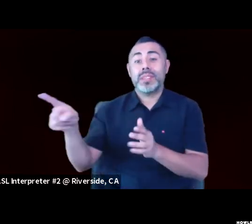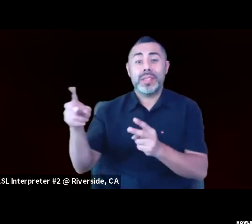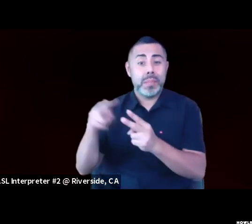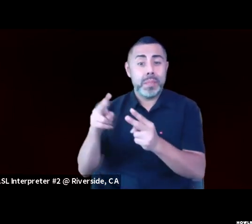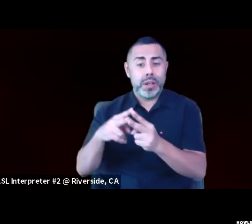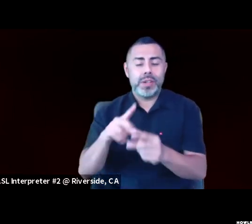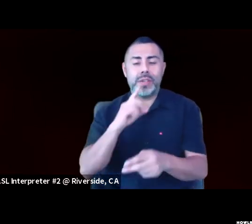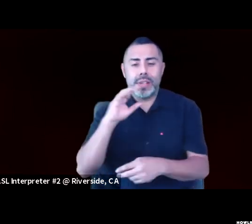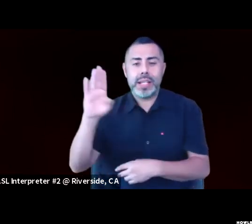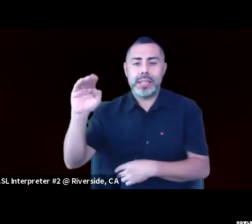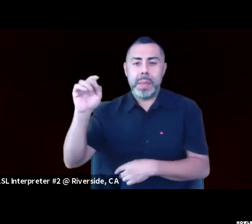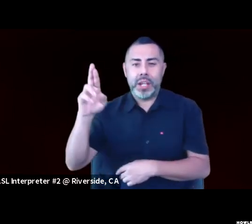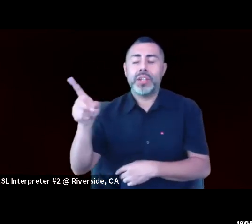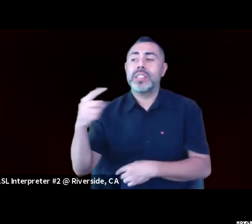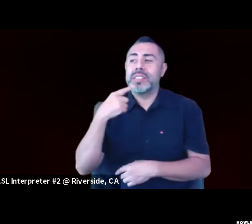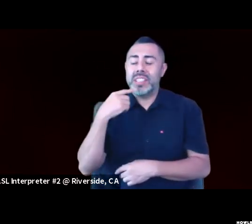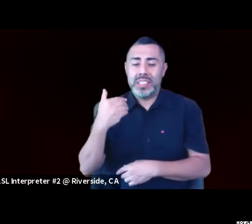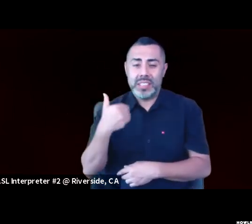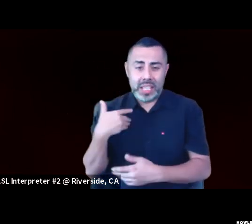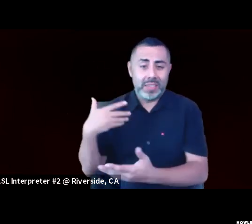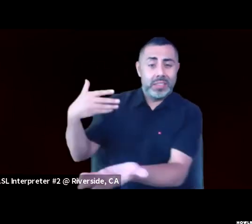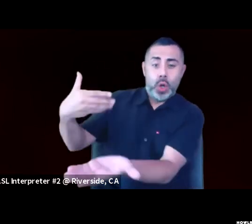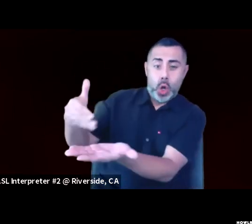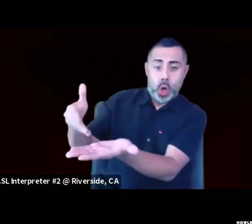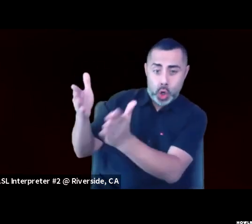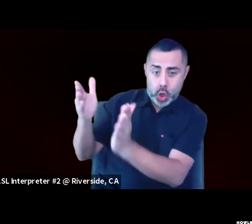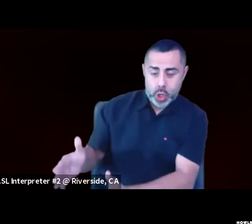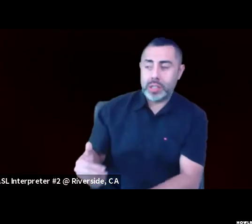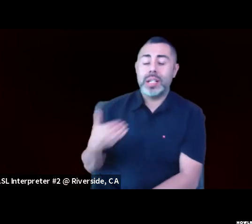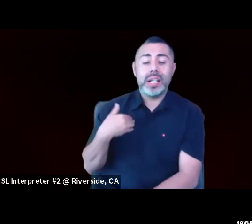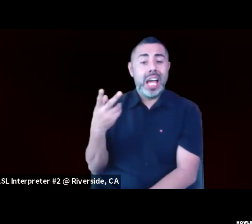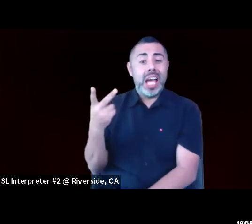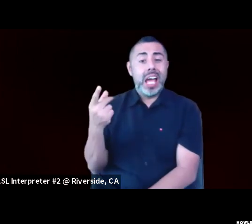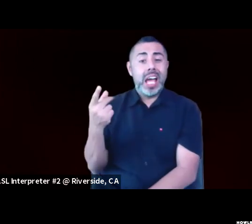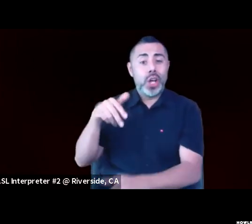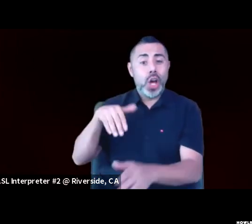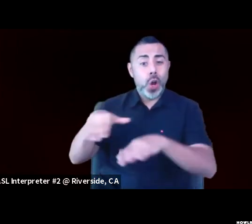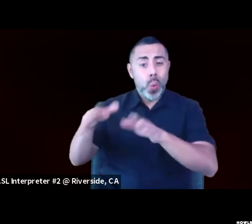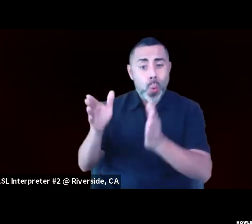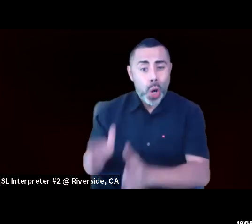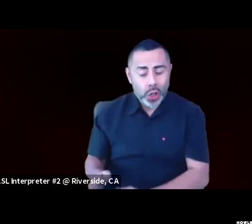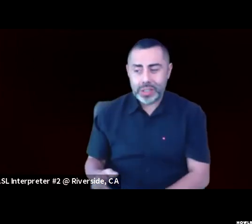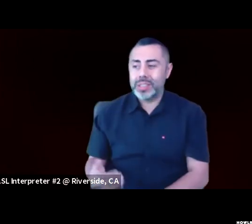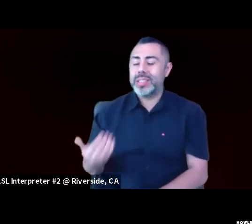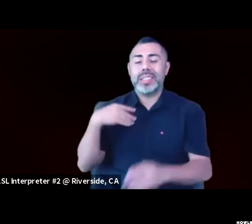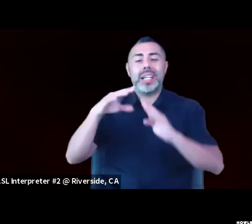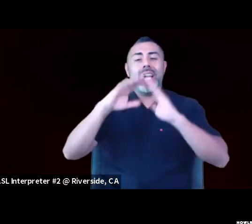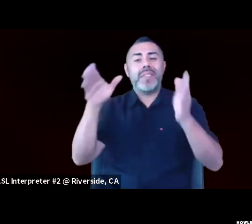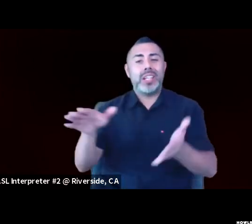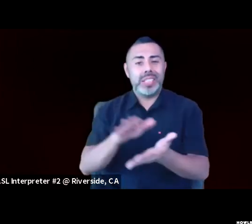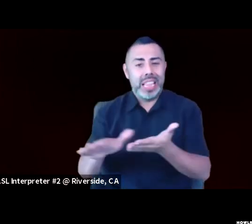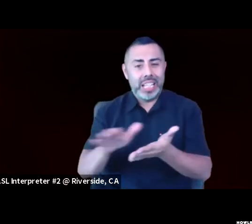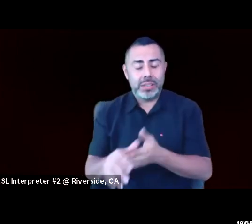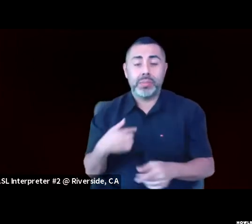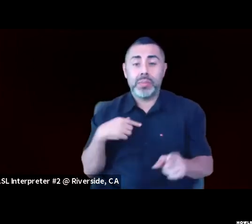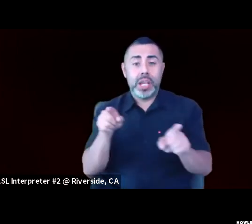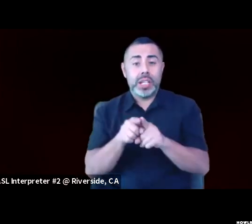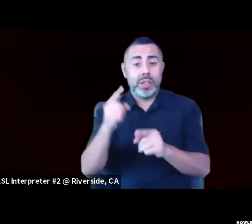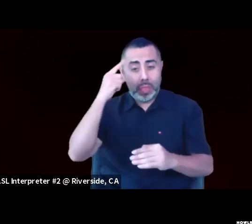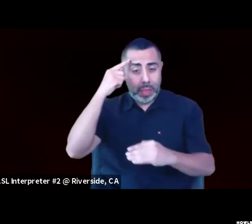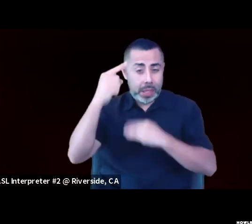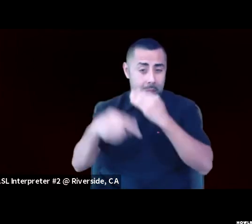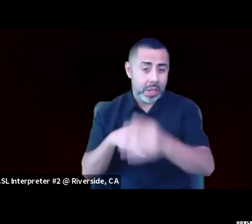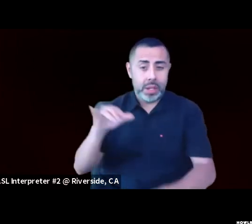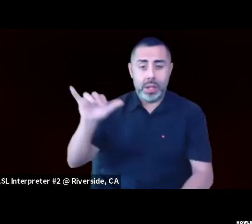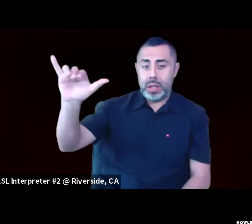house cleaner. Or I think about the Yale Mafia for theater directors and